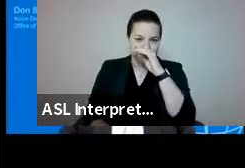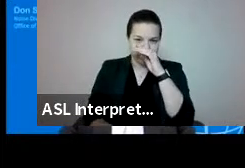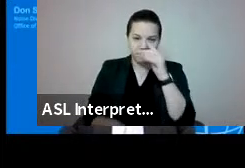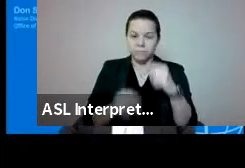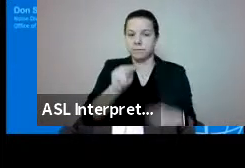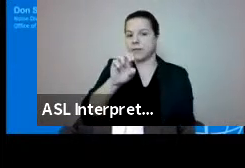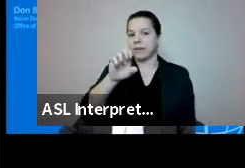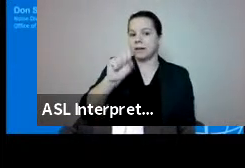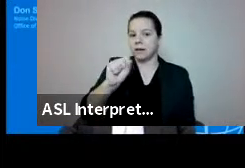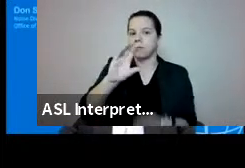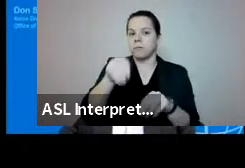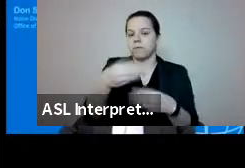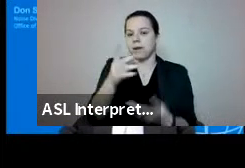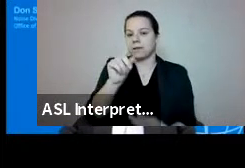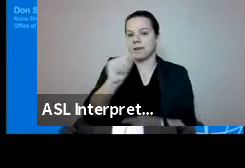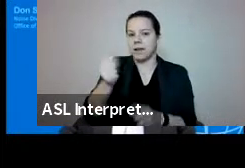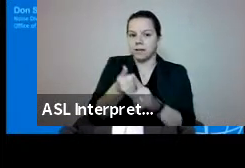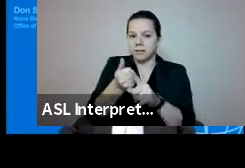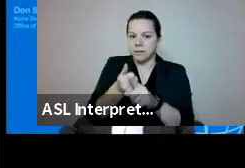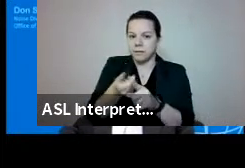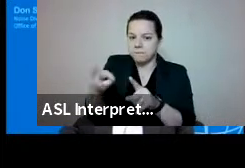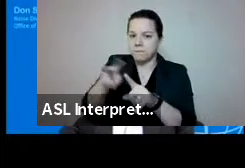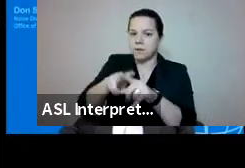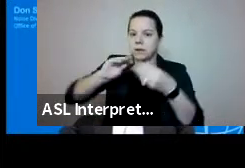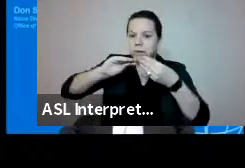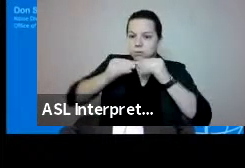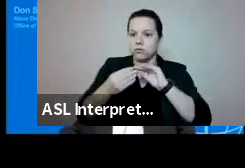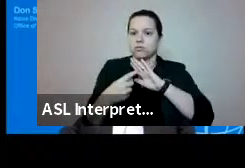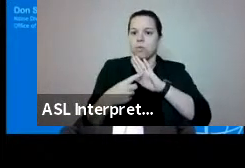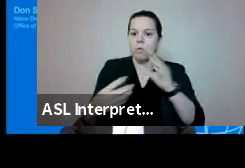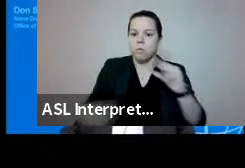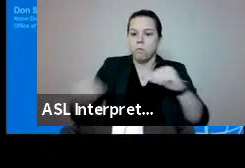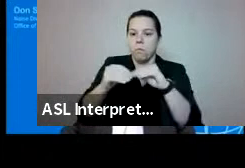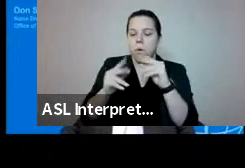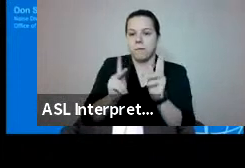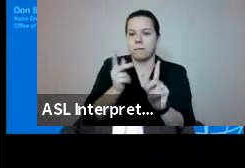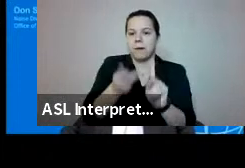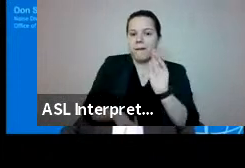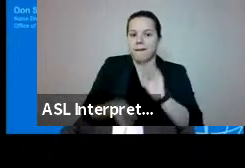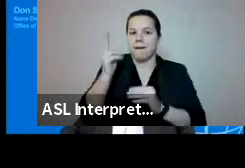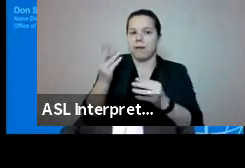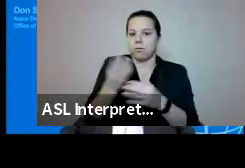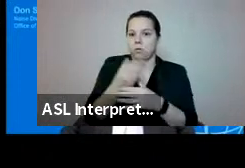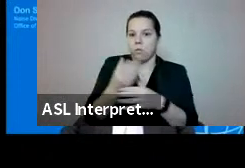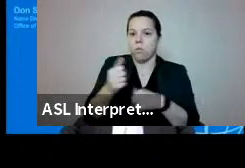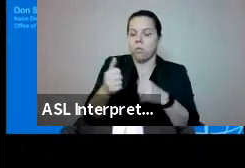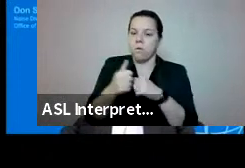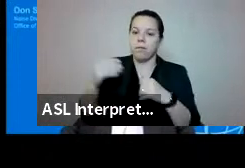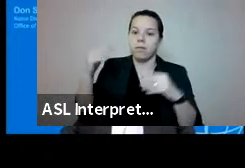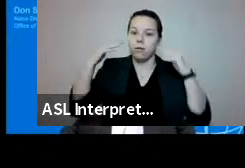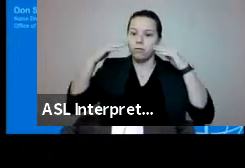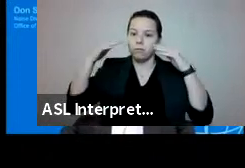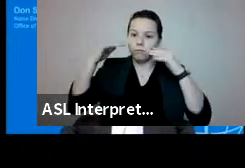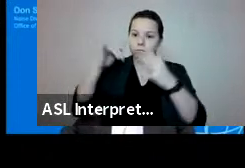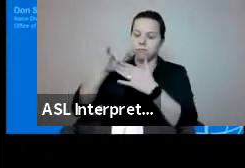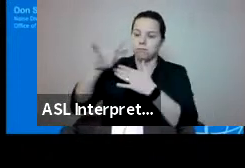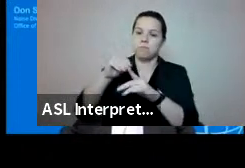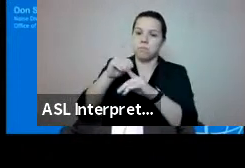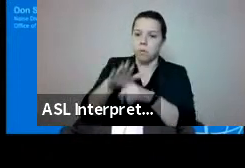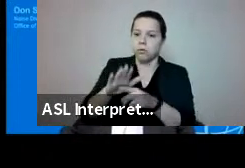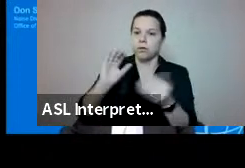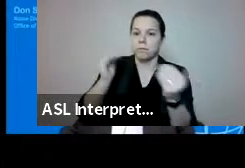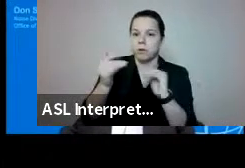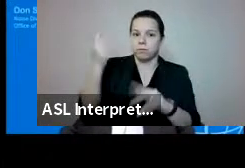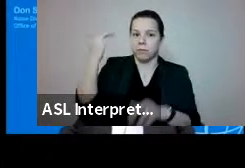data that quantitatively shows that substantially more people are highly annoyed by aircraft noise exposure than in the past. We will look at the